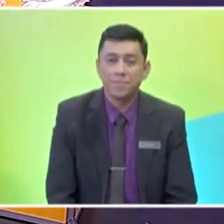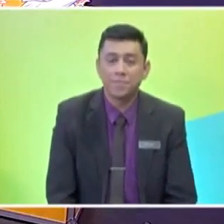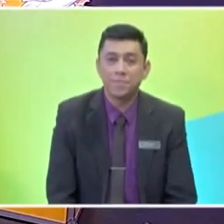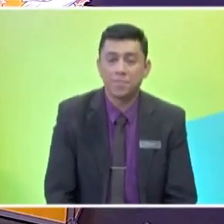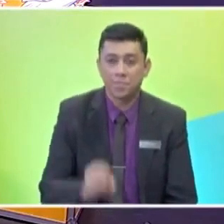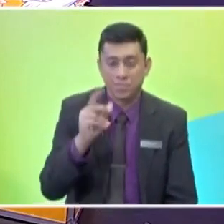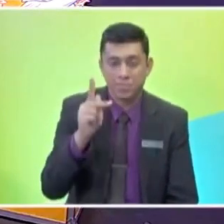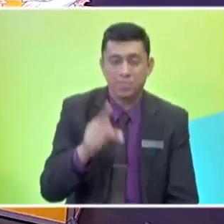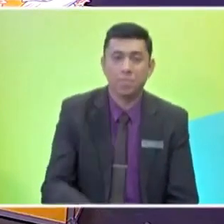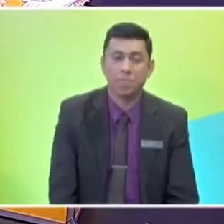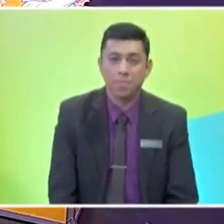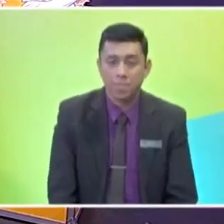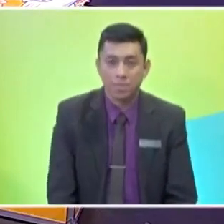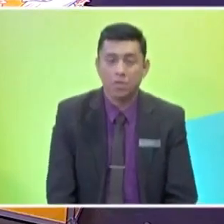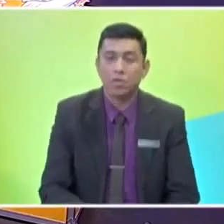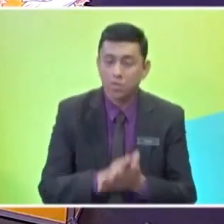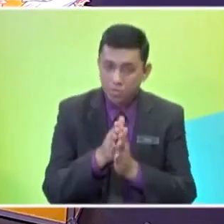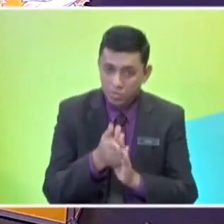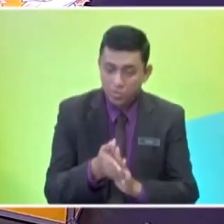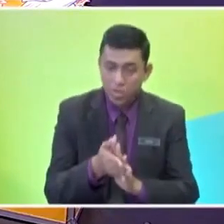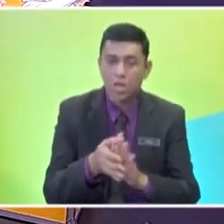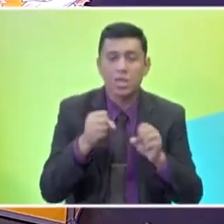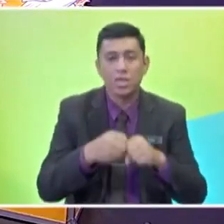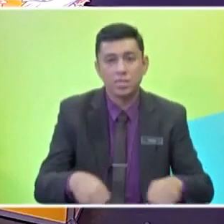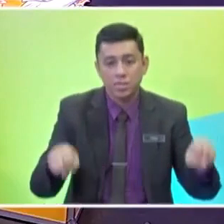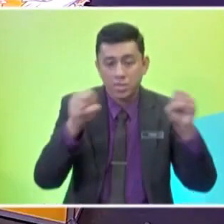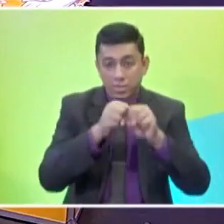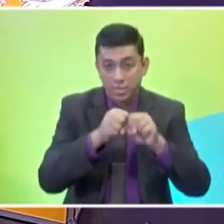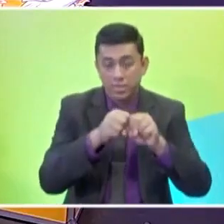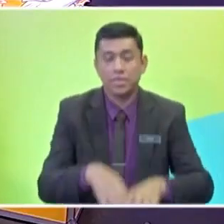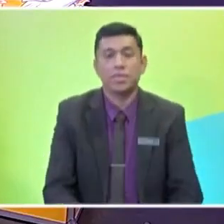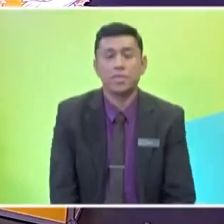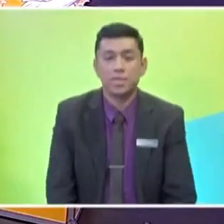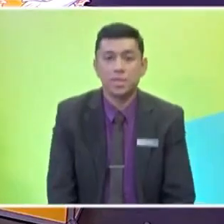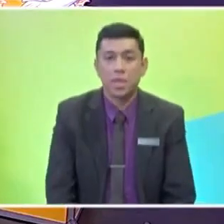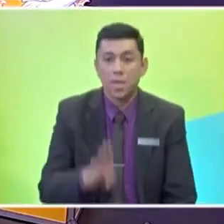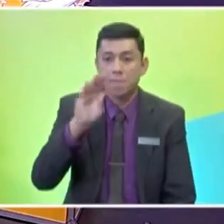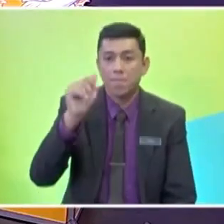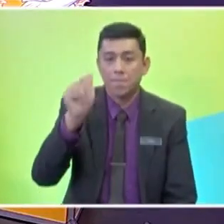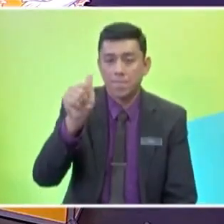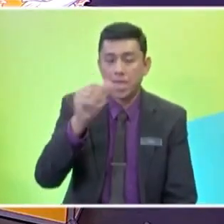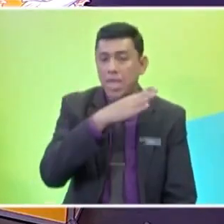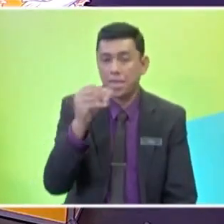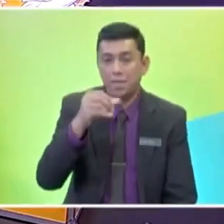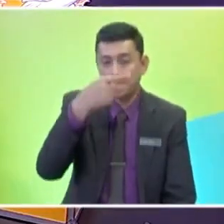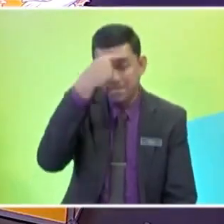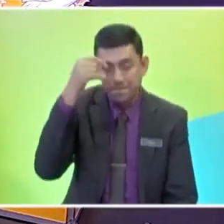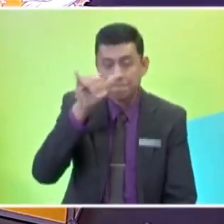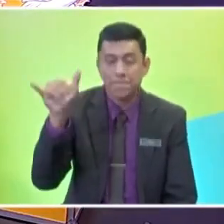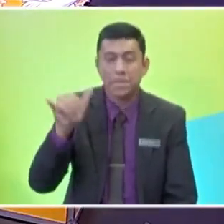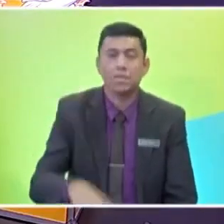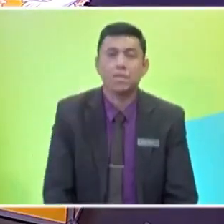Okay, alright, so that's the story of Baba and Blakey. Yes. Okay, teacher,